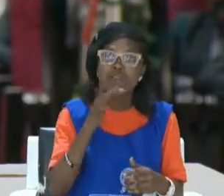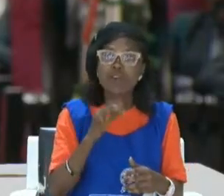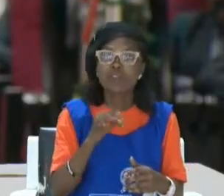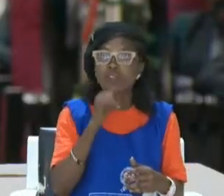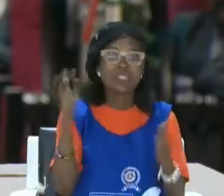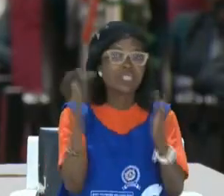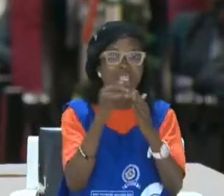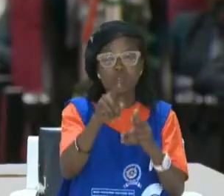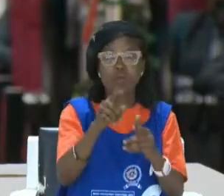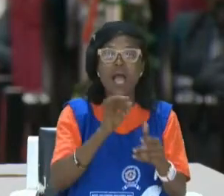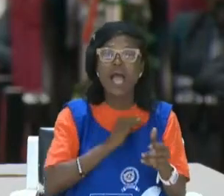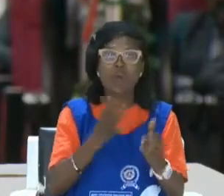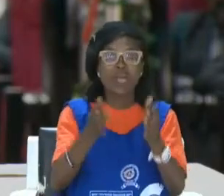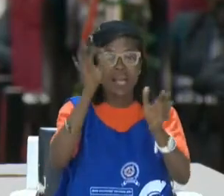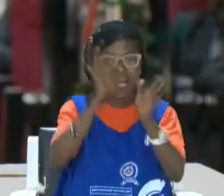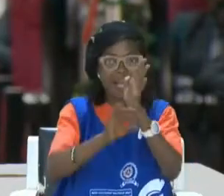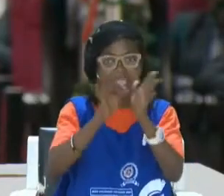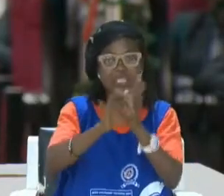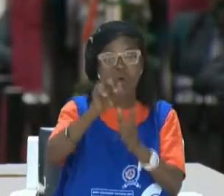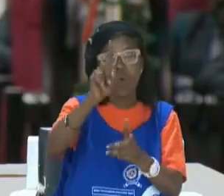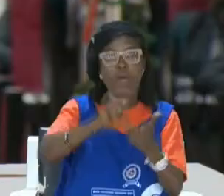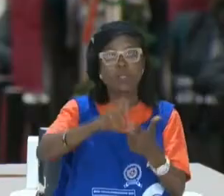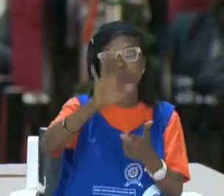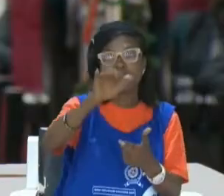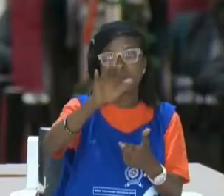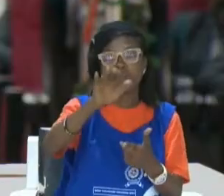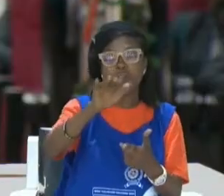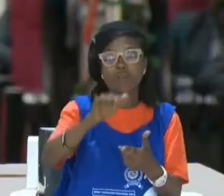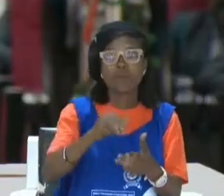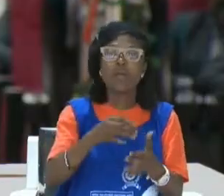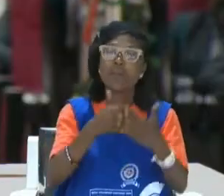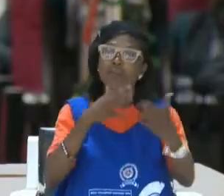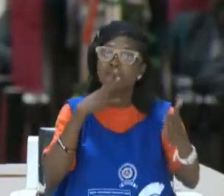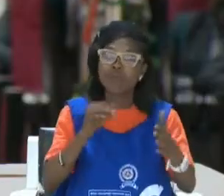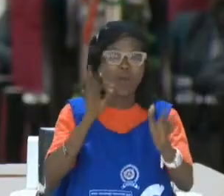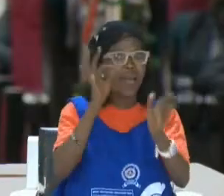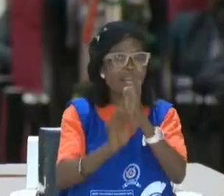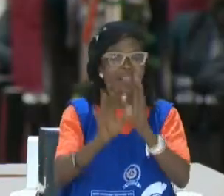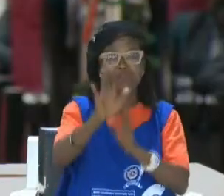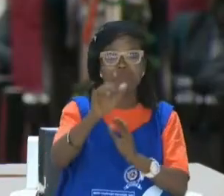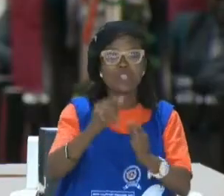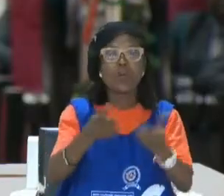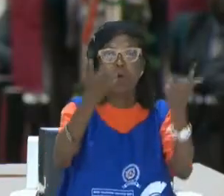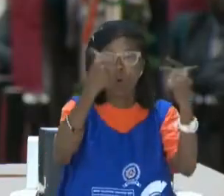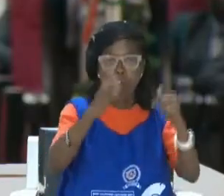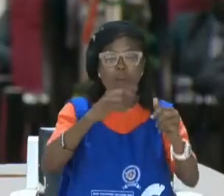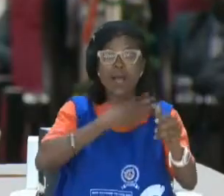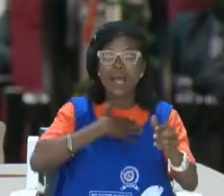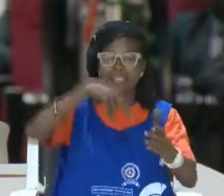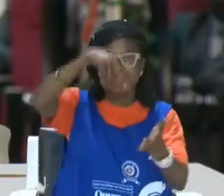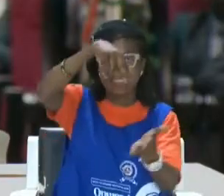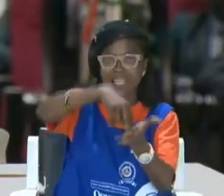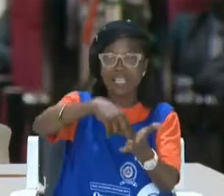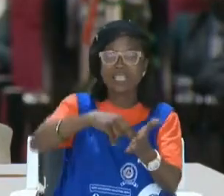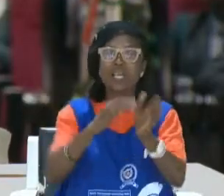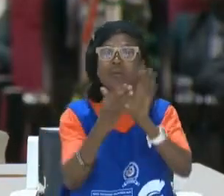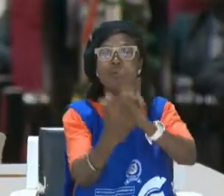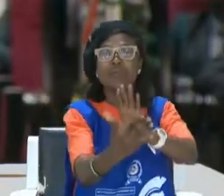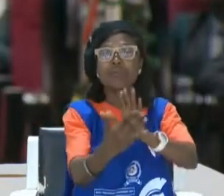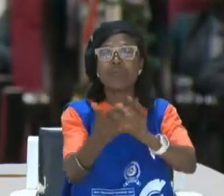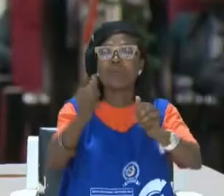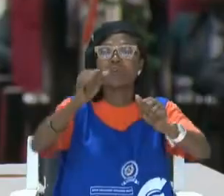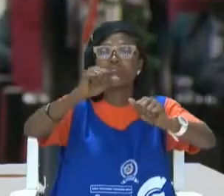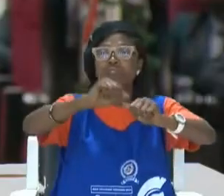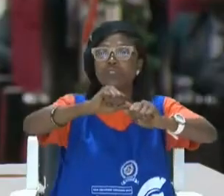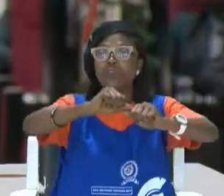15. Before I say 15, come and stand before the altar so that together we can